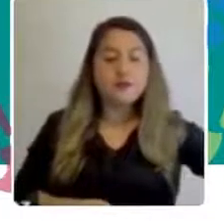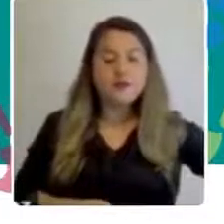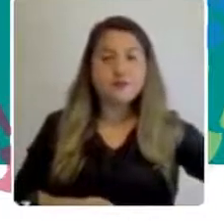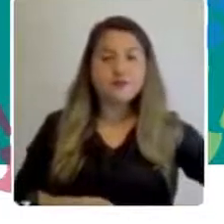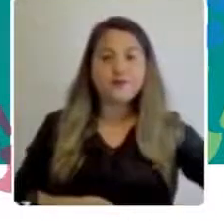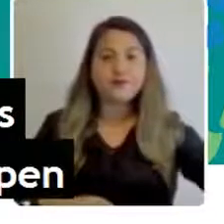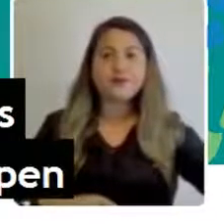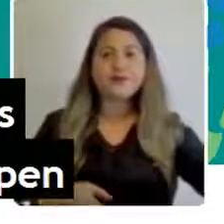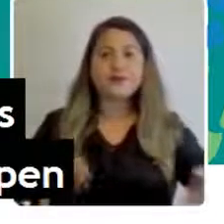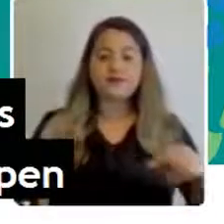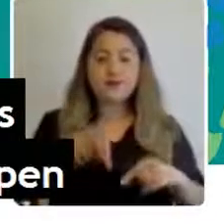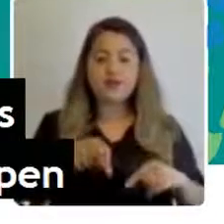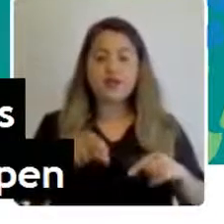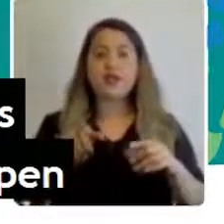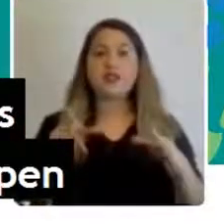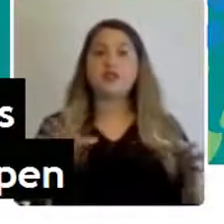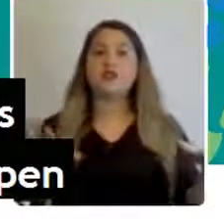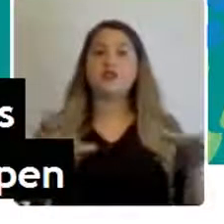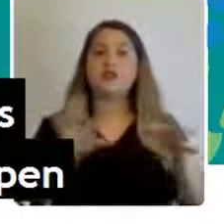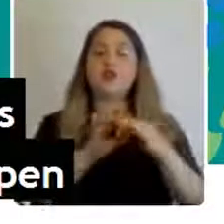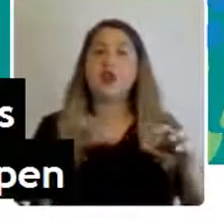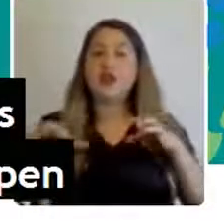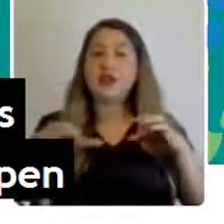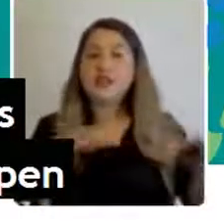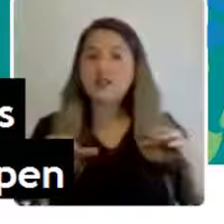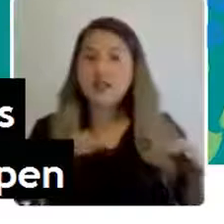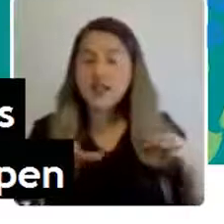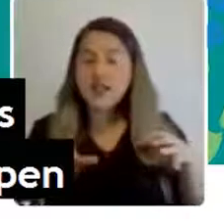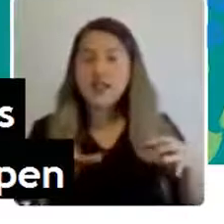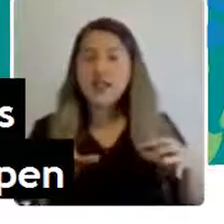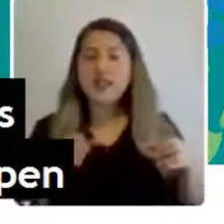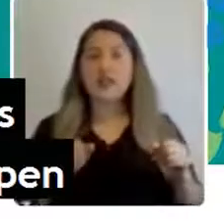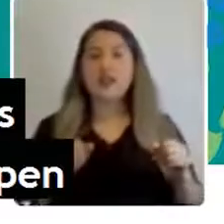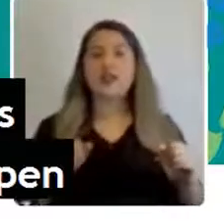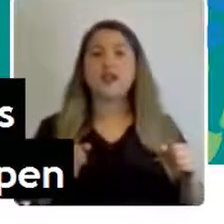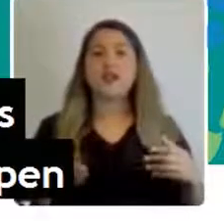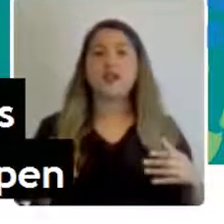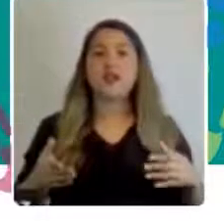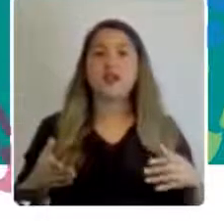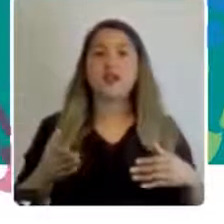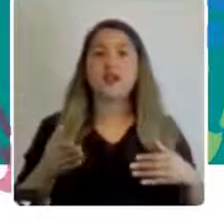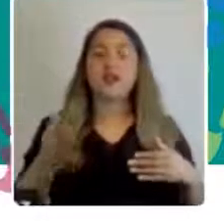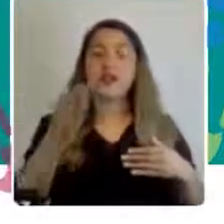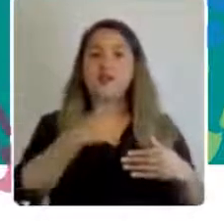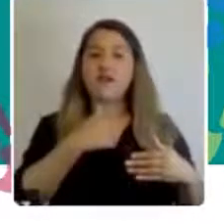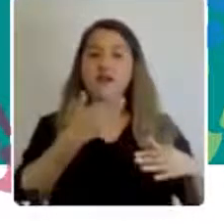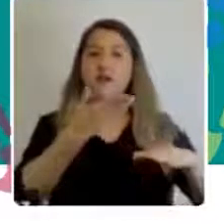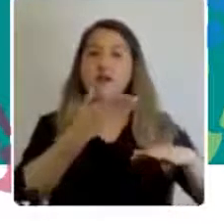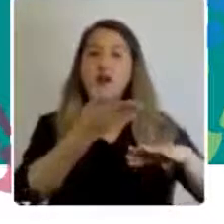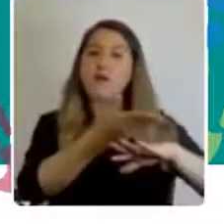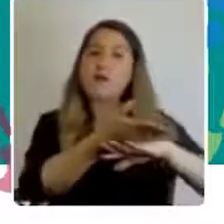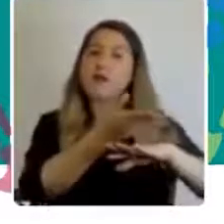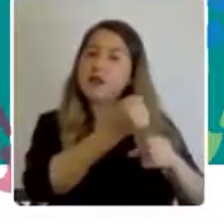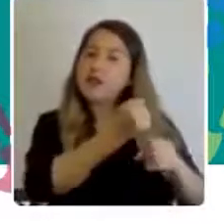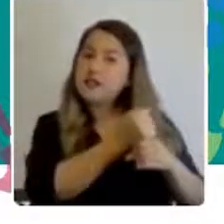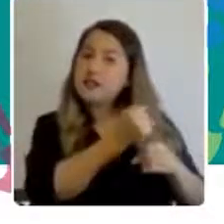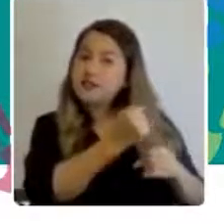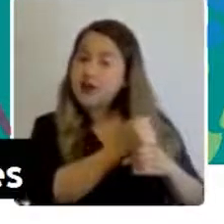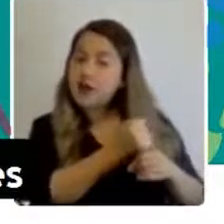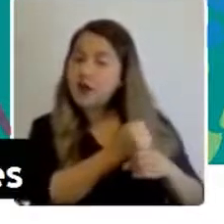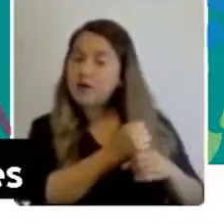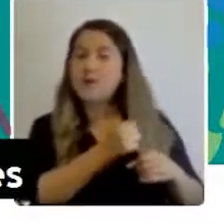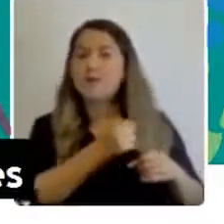that we're going to be asking the work groups to participate in and share with us their ideas and their